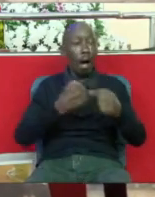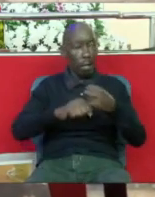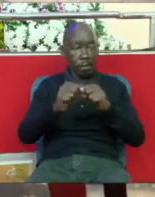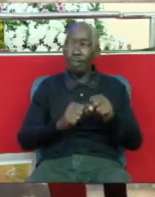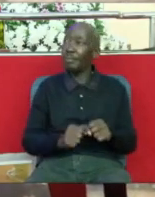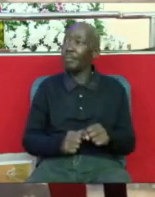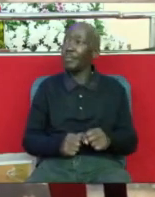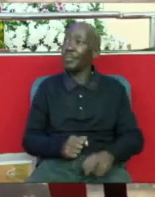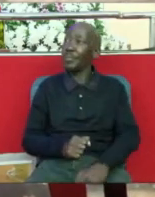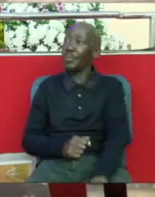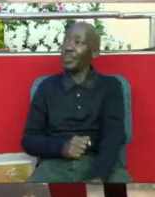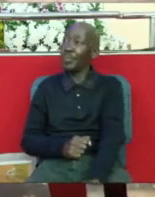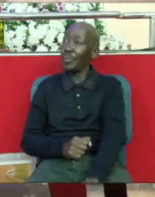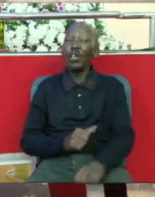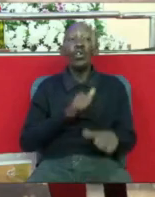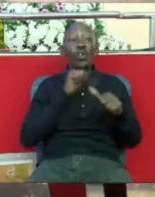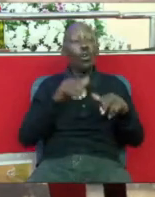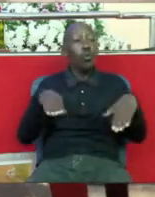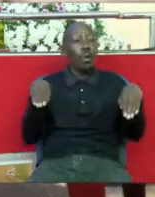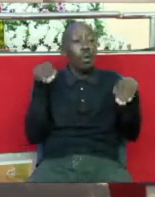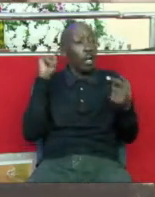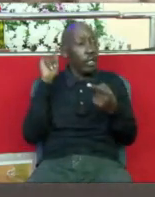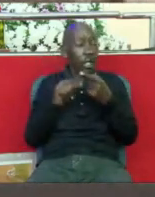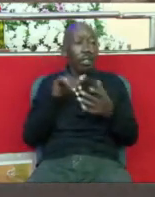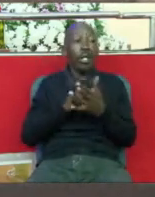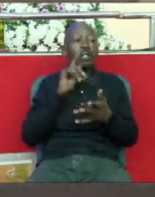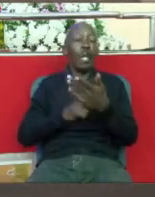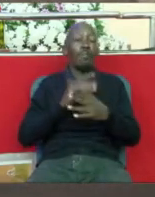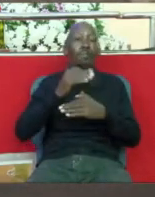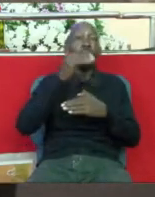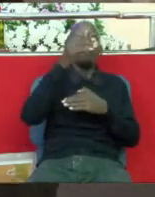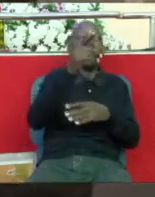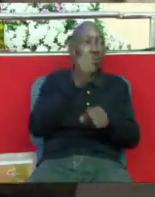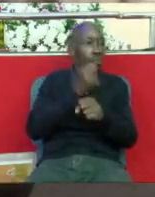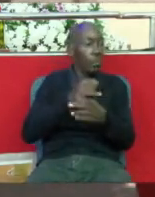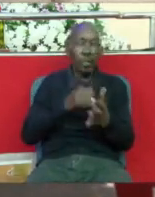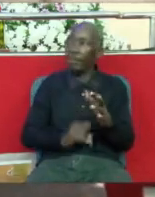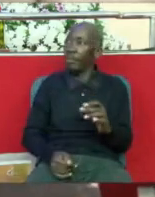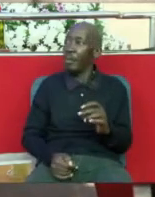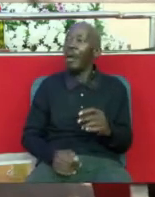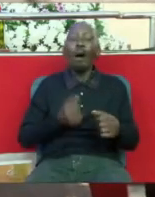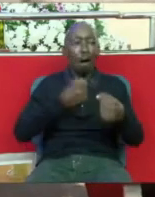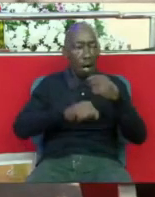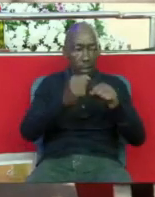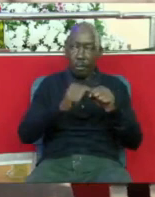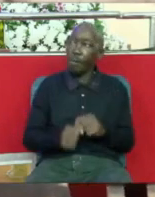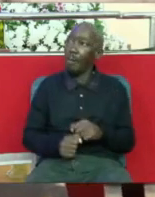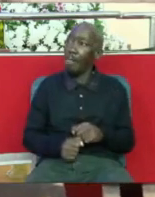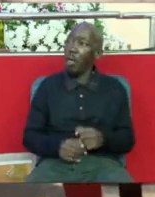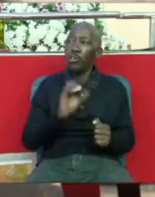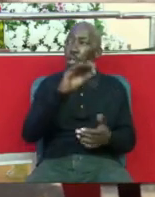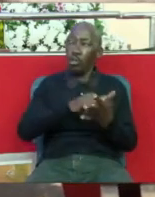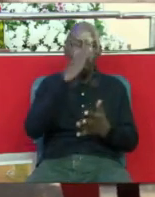Chukua hatua. Don't wait until that time for you to do it. Usingoje hadi wakati ule ili ulifanye. Act. Chukua hatua. So that